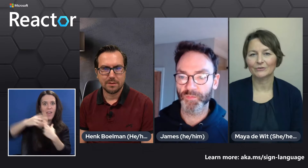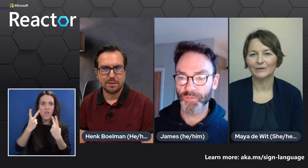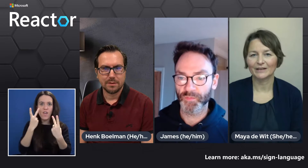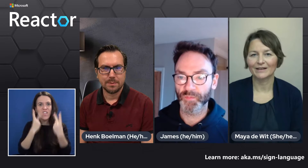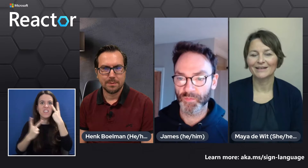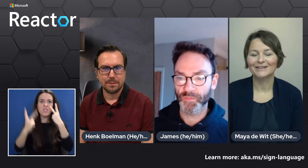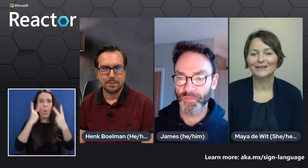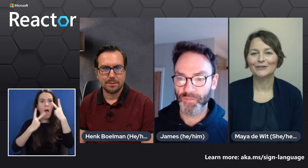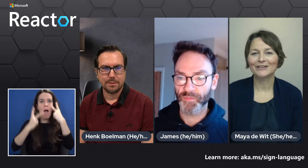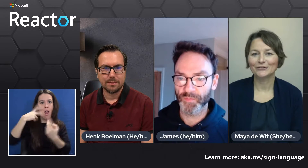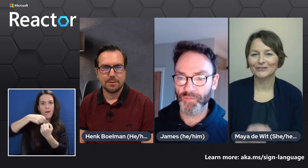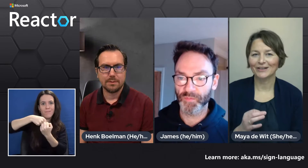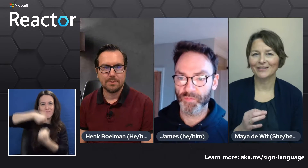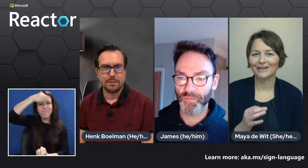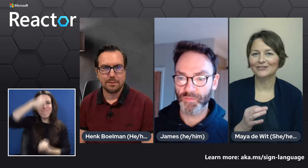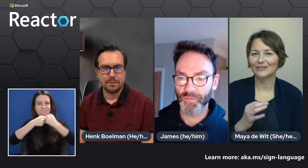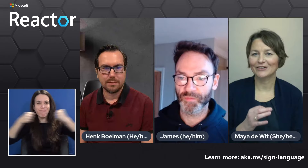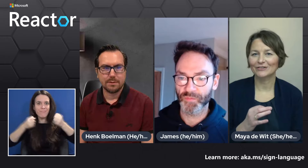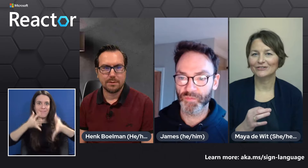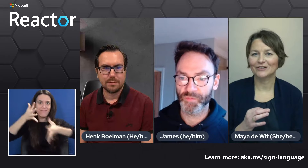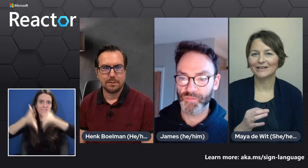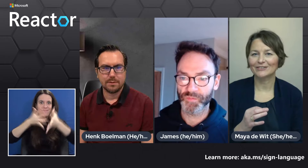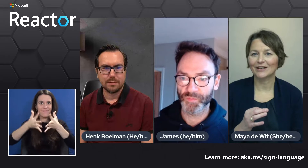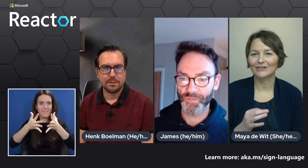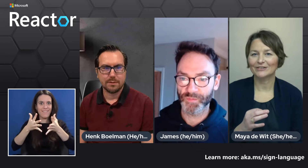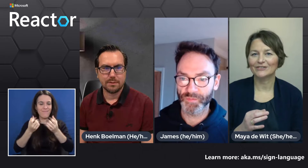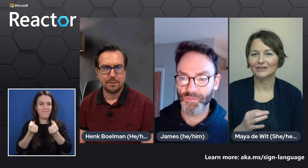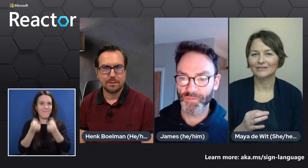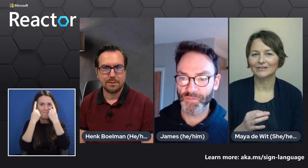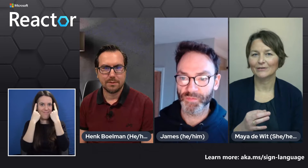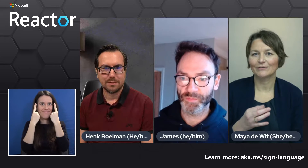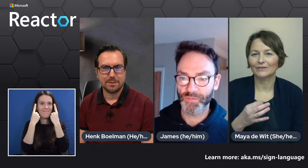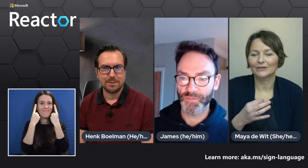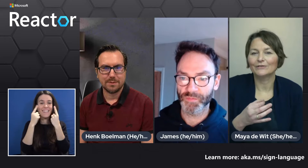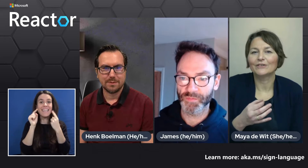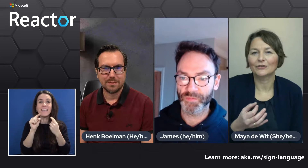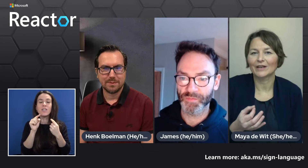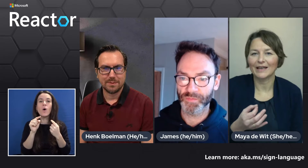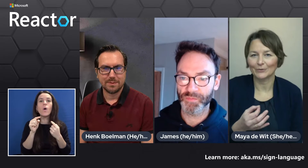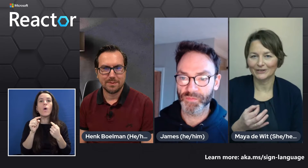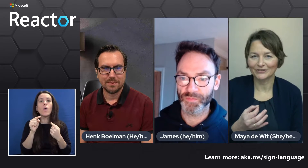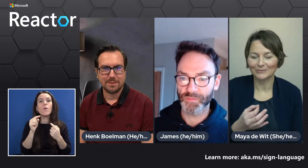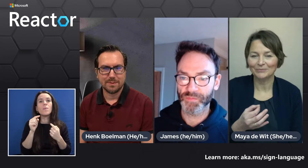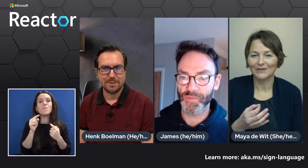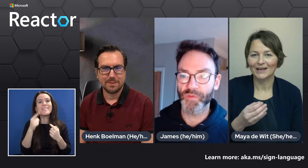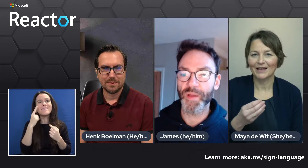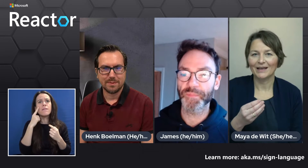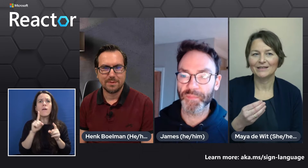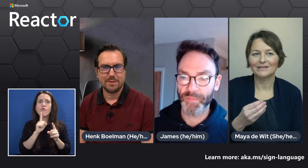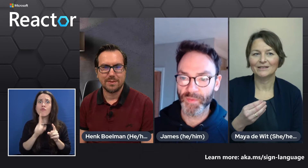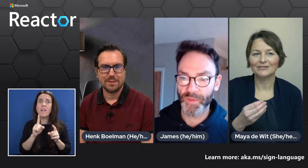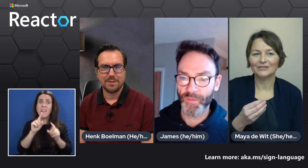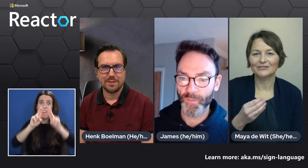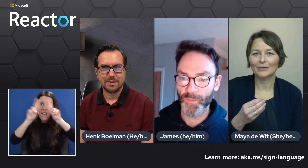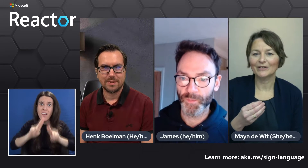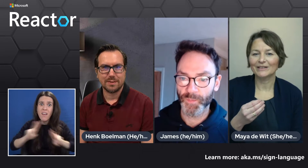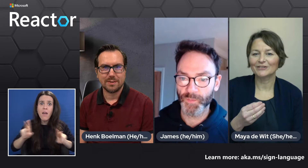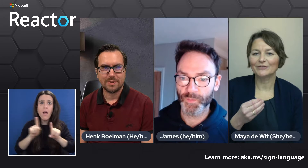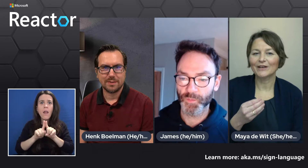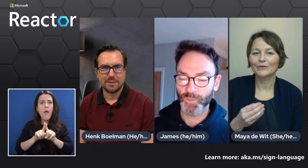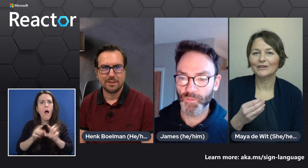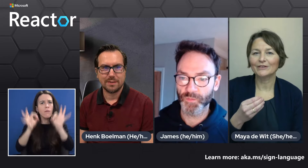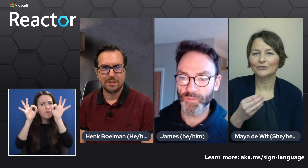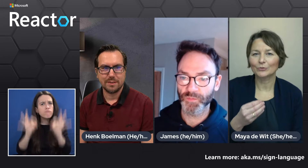international arena. Now, the interesting thing, International Sign is not considered an official language. And it's something